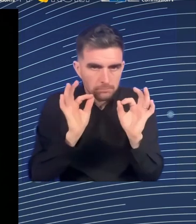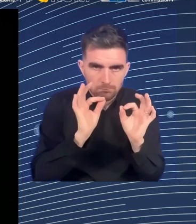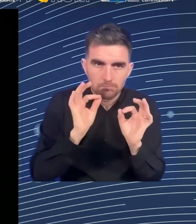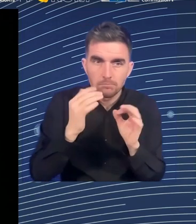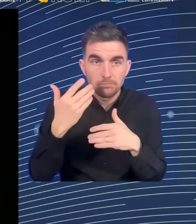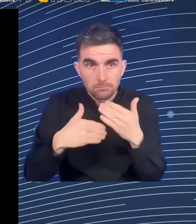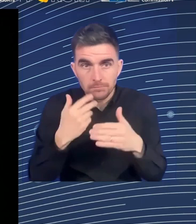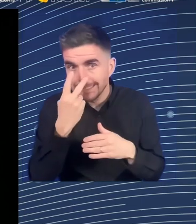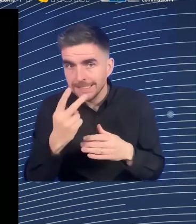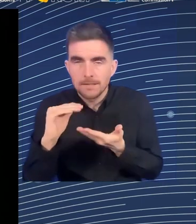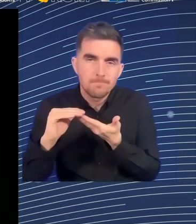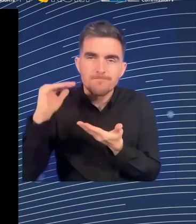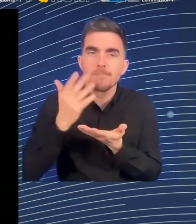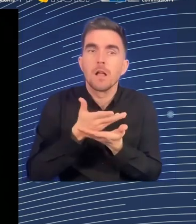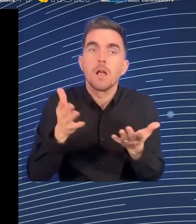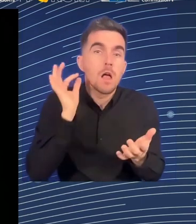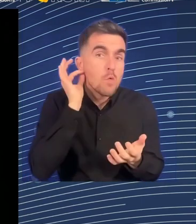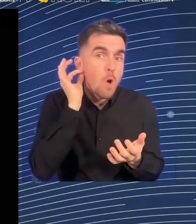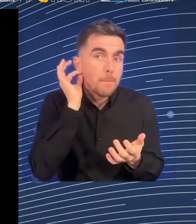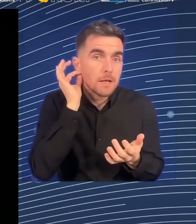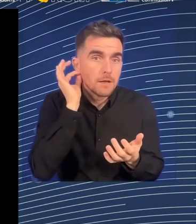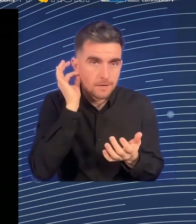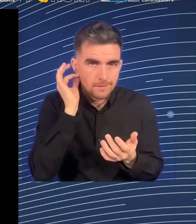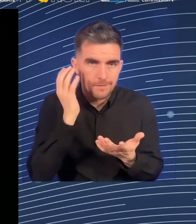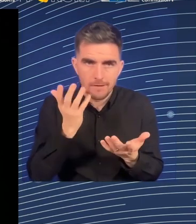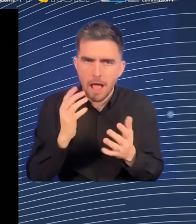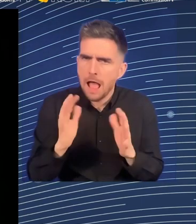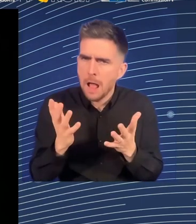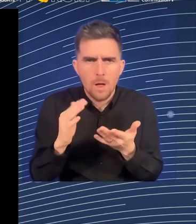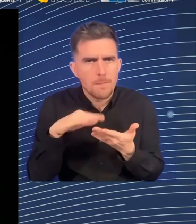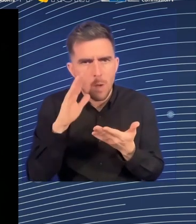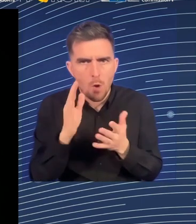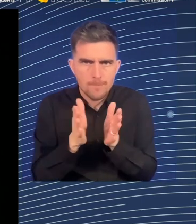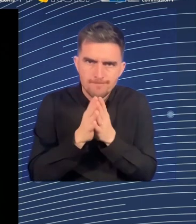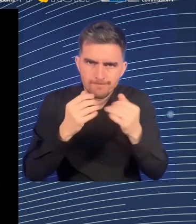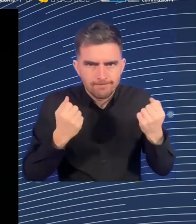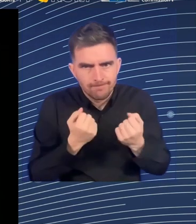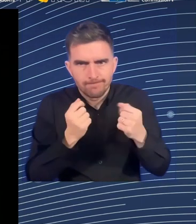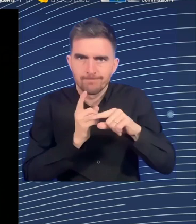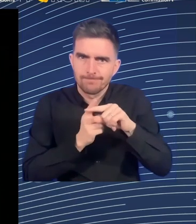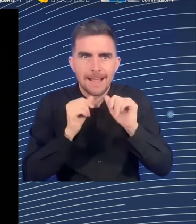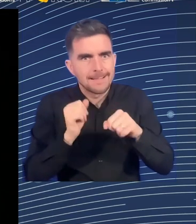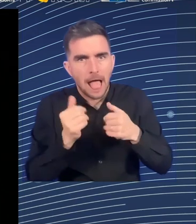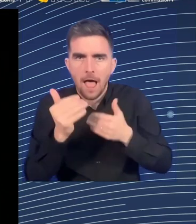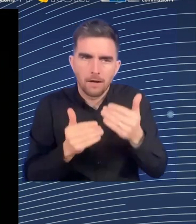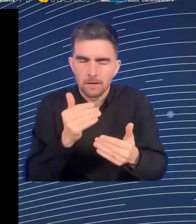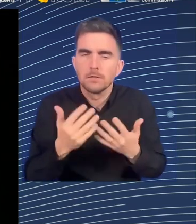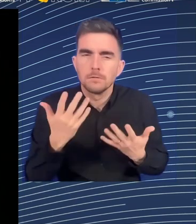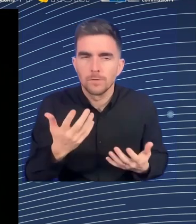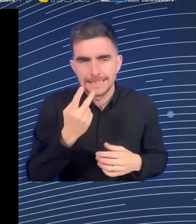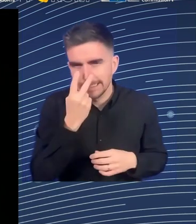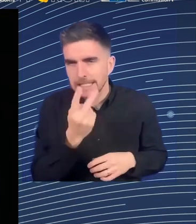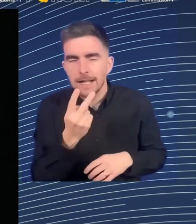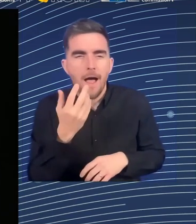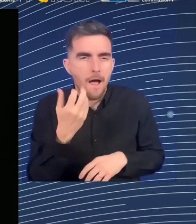third set of policies, this also connects my previous point, which I mentioned. It's about work-life balance provision and flexible working